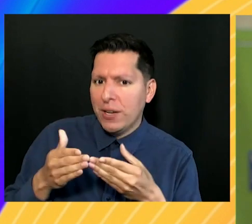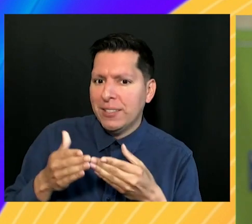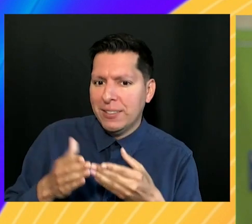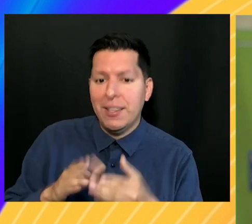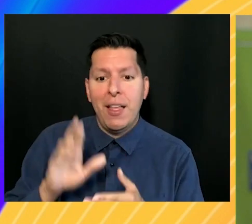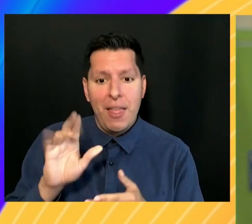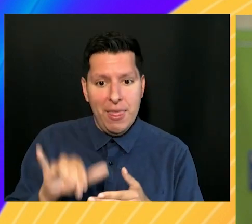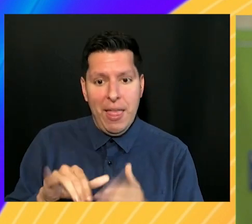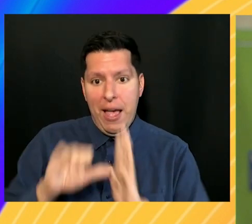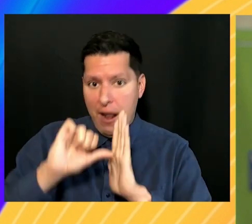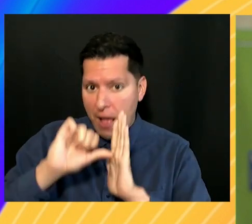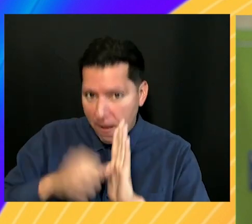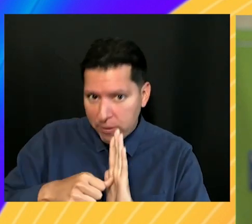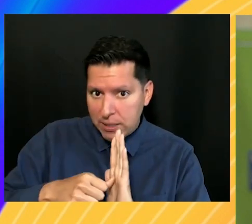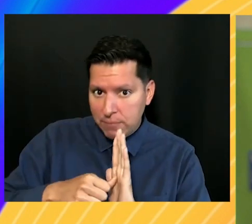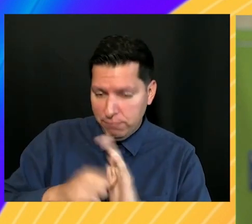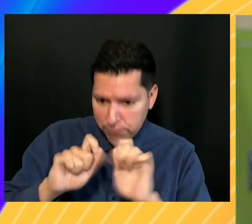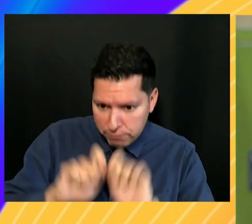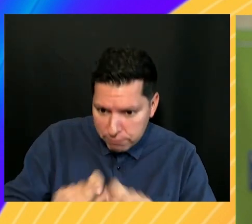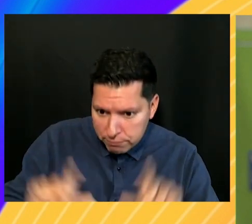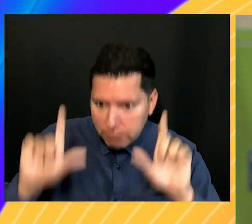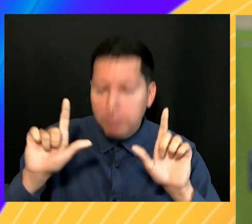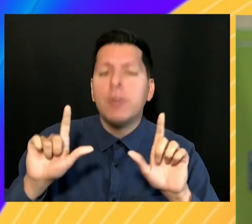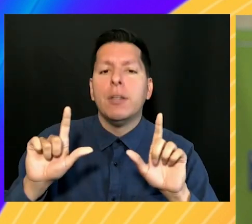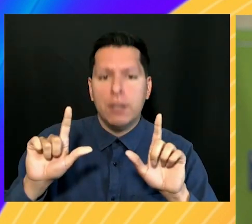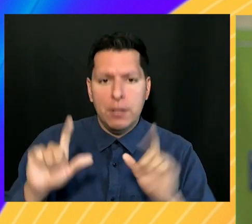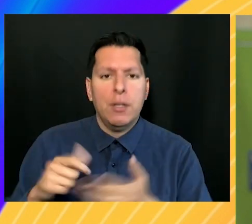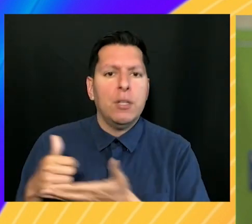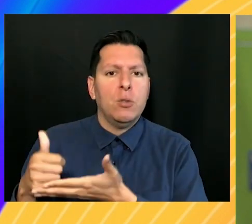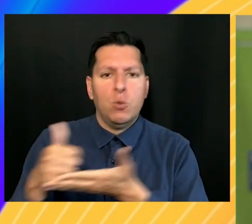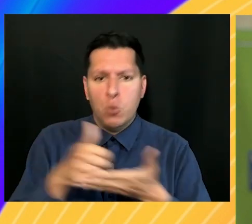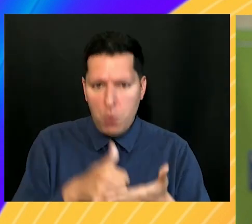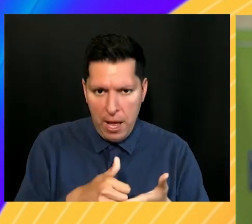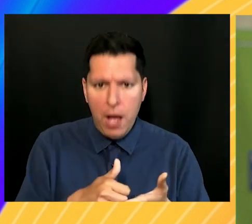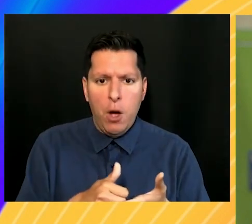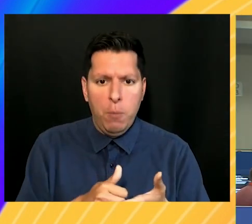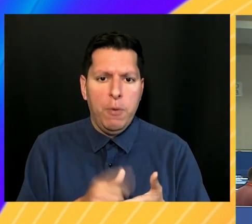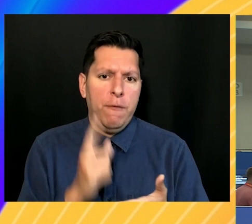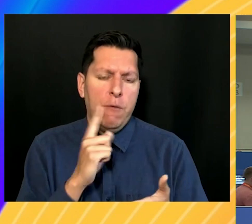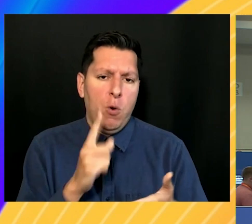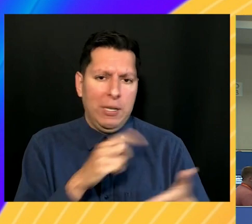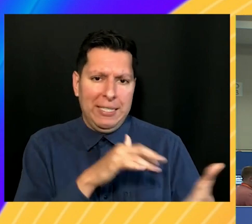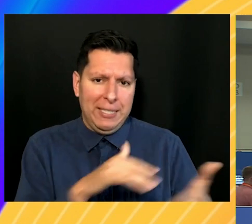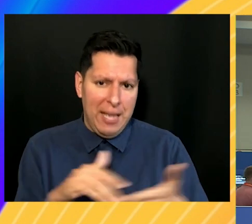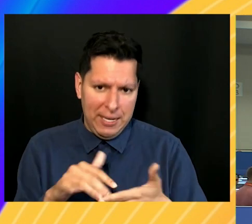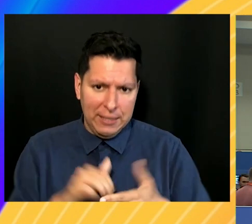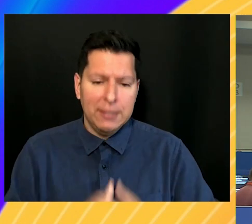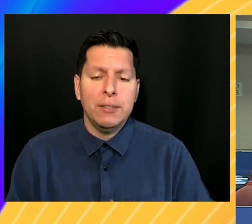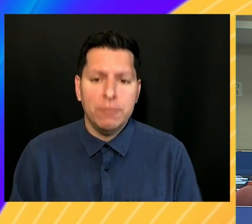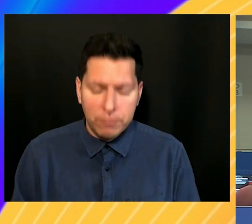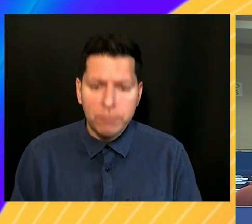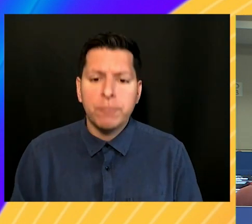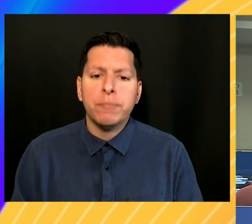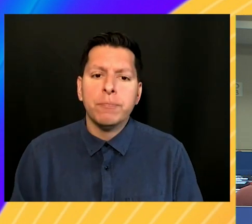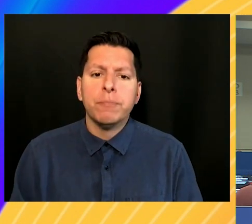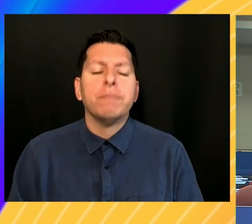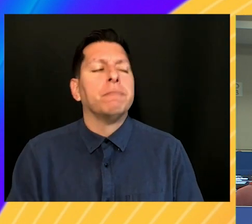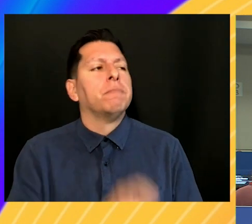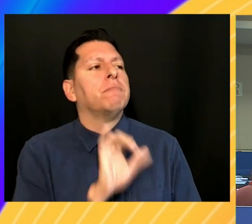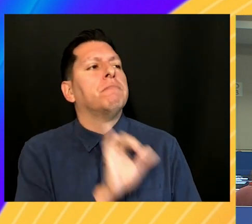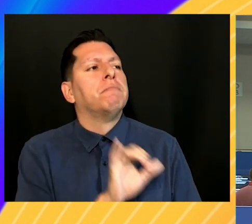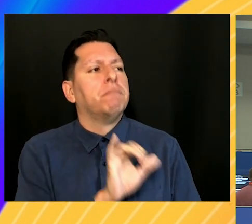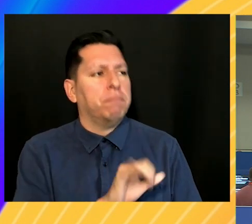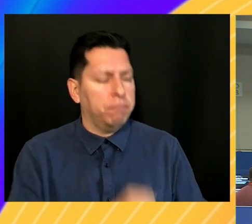optimized to be super performant for query using standard query language or SQL. Okay. Yeah. So, I